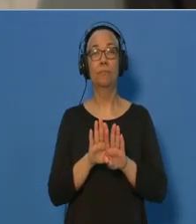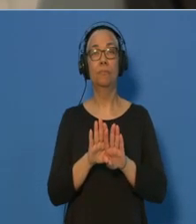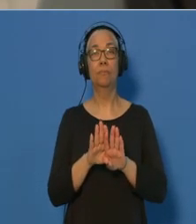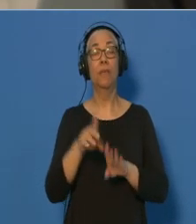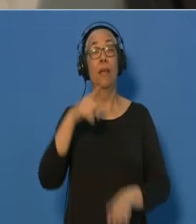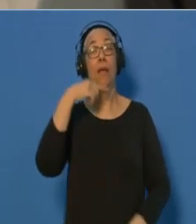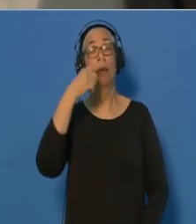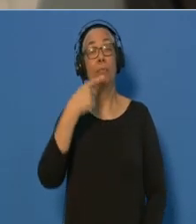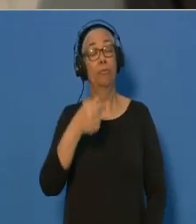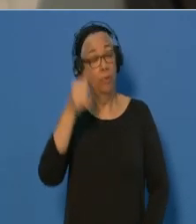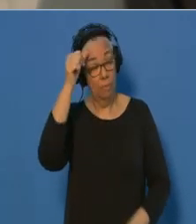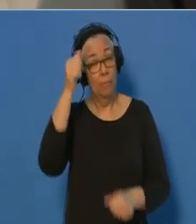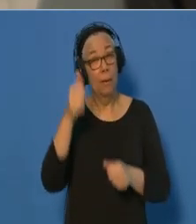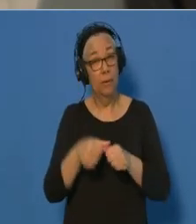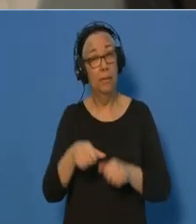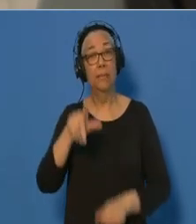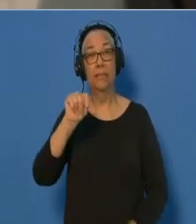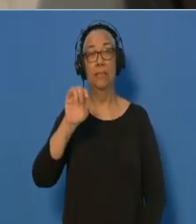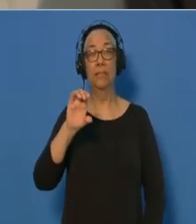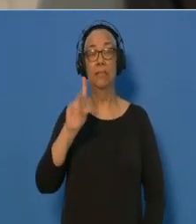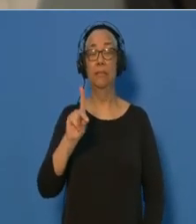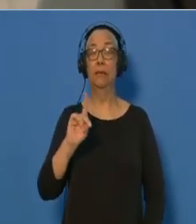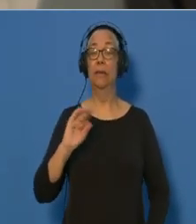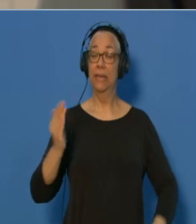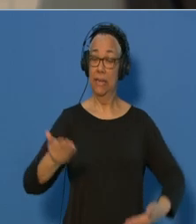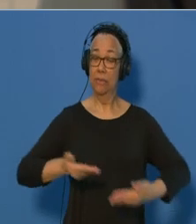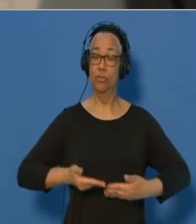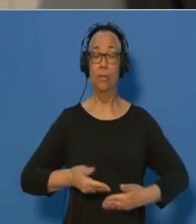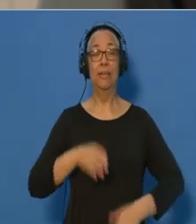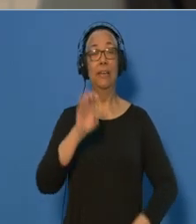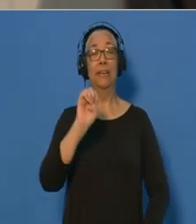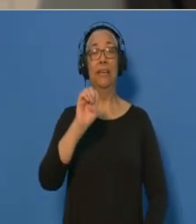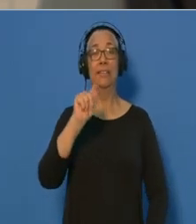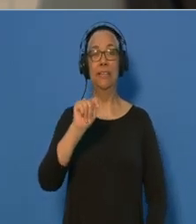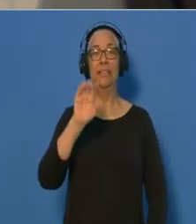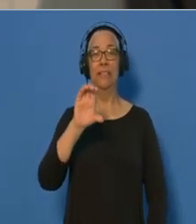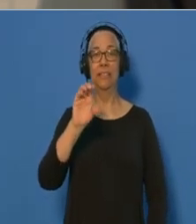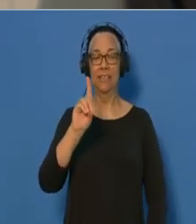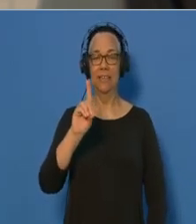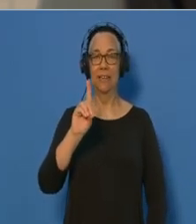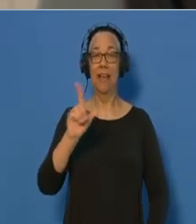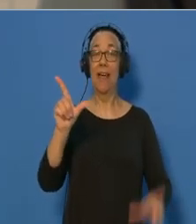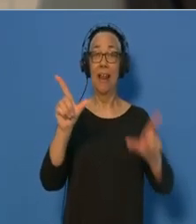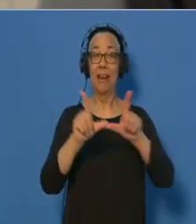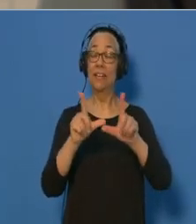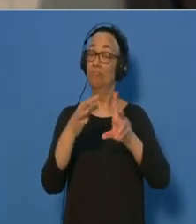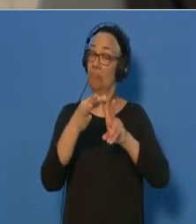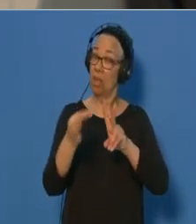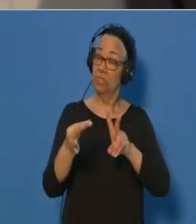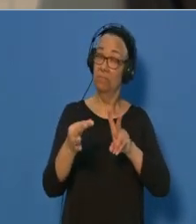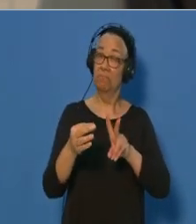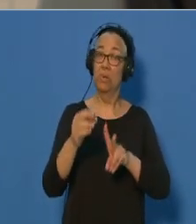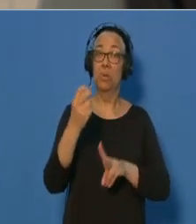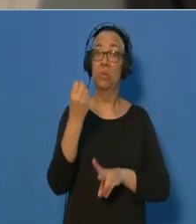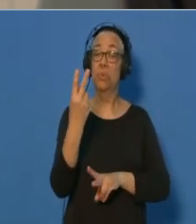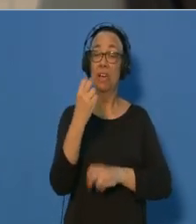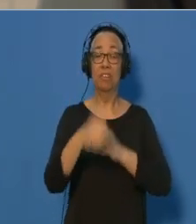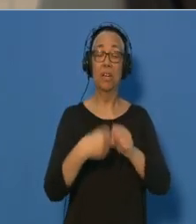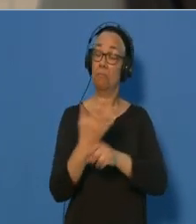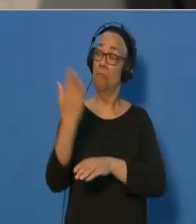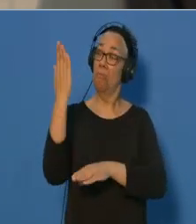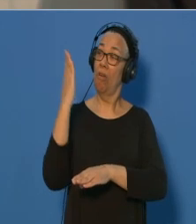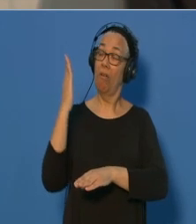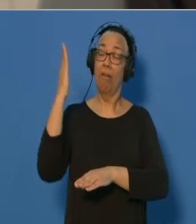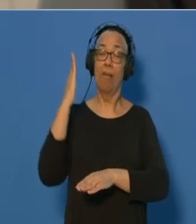public will recall that TCD introduced the eTCD licensing option 12 years ago.